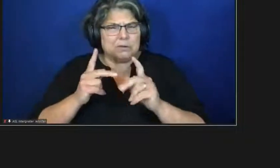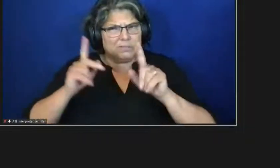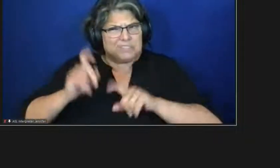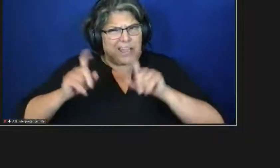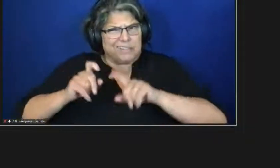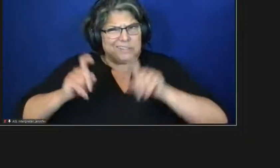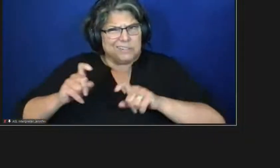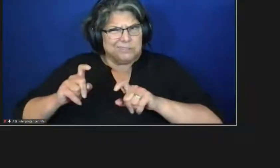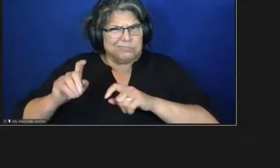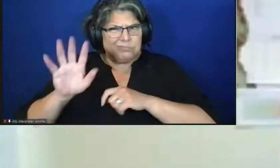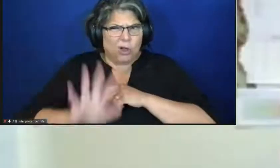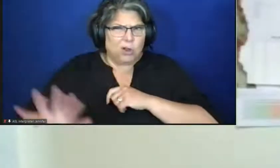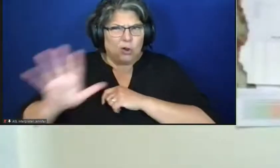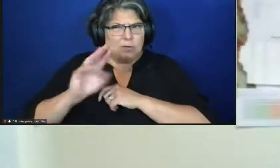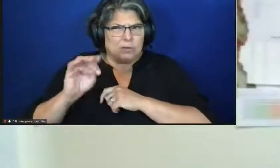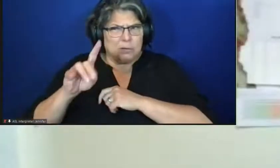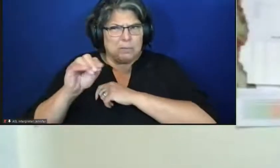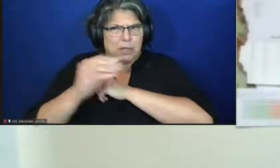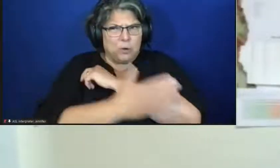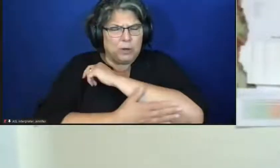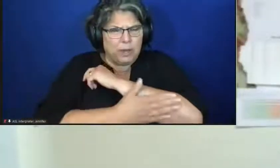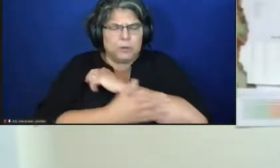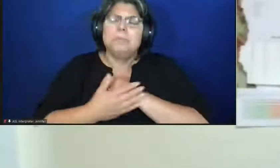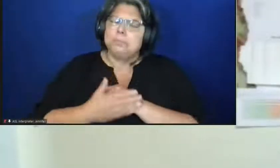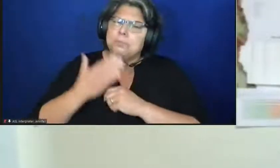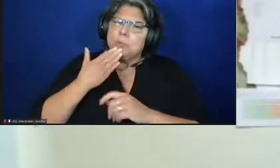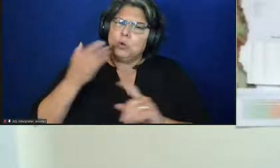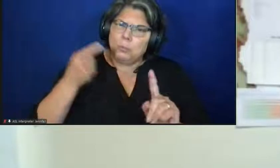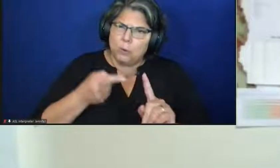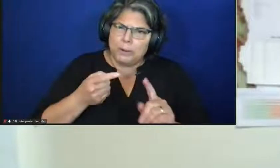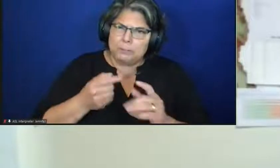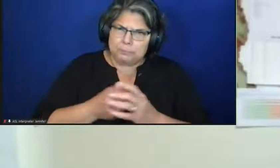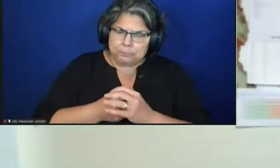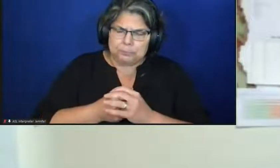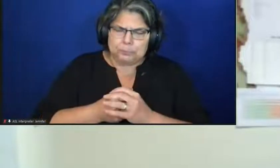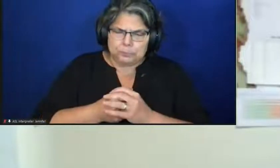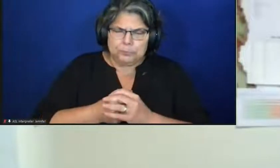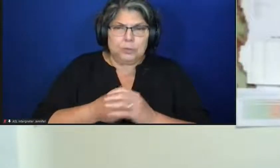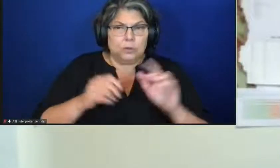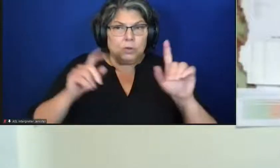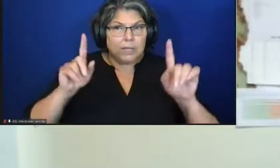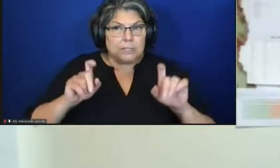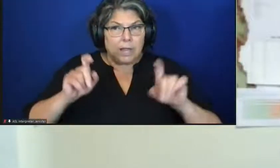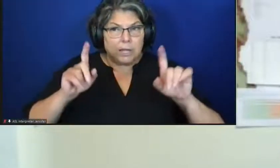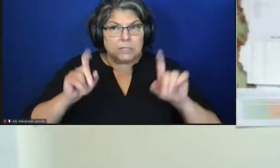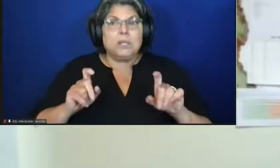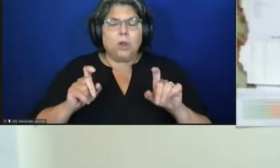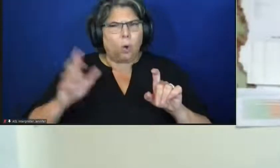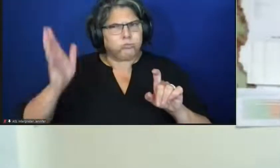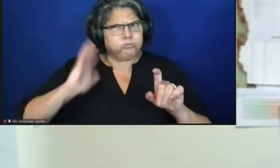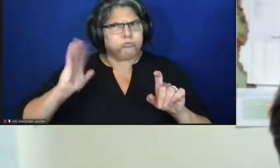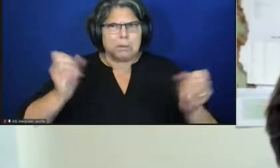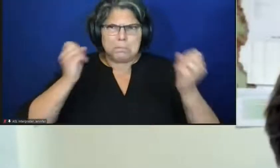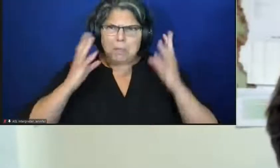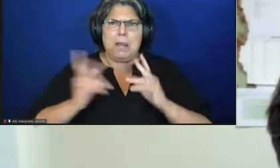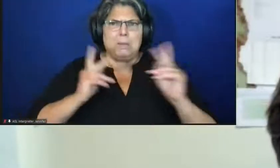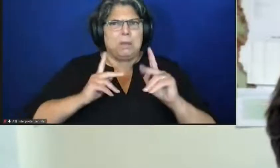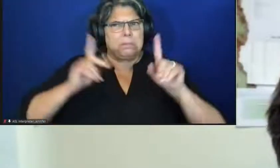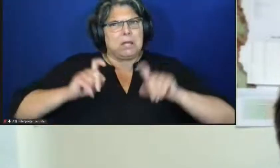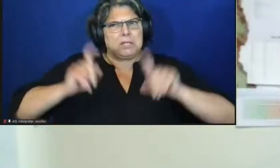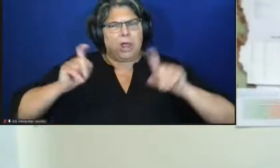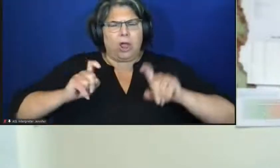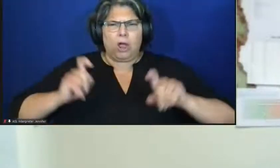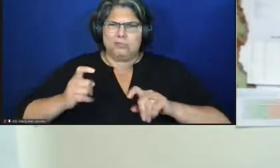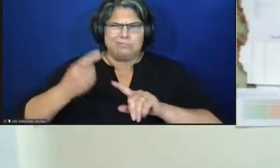overall. Well, that's a good point. So the testing was quite high a month ago, and we did very well,